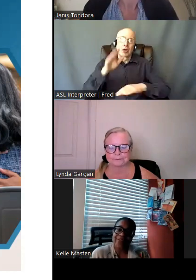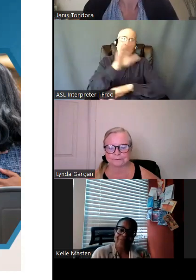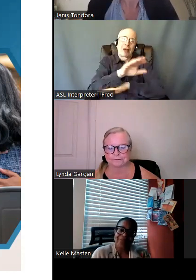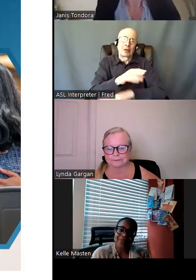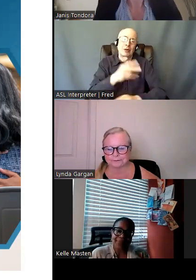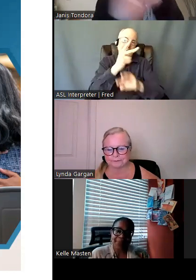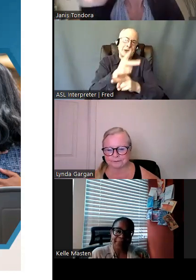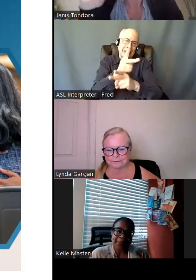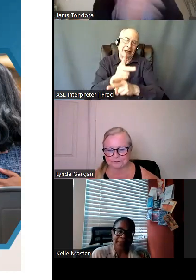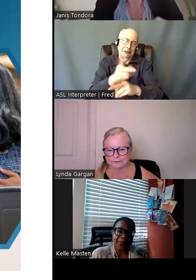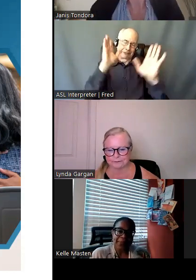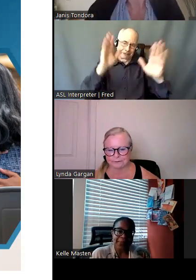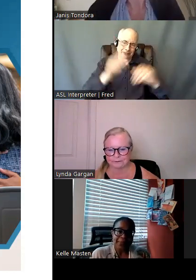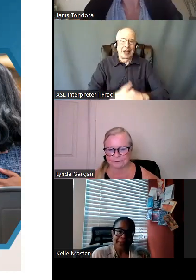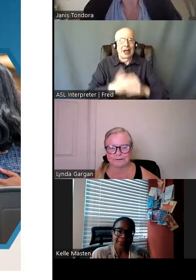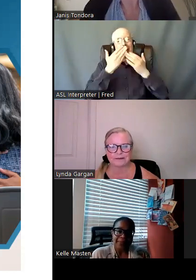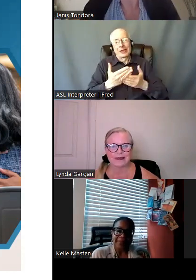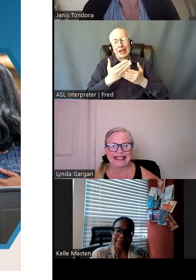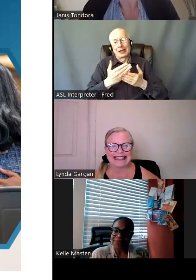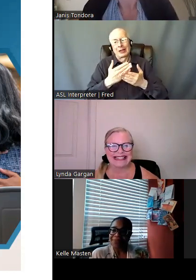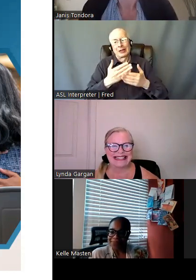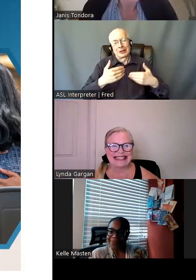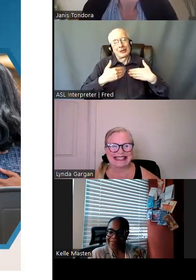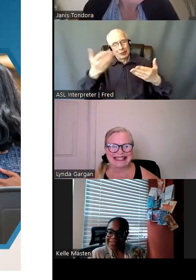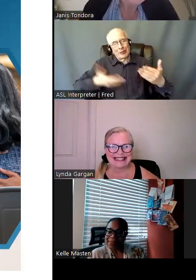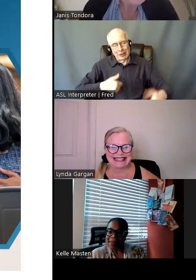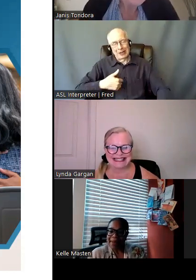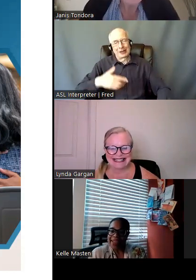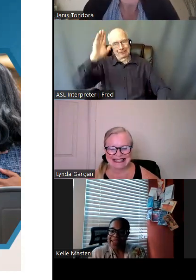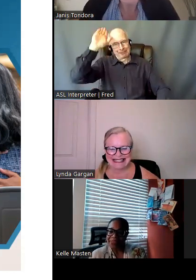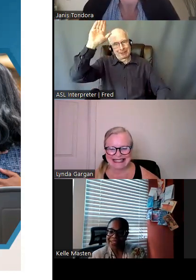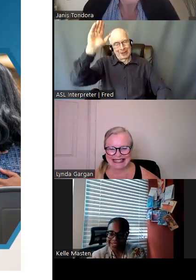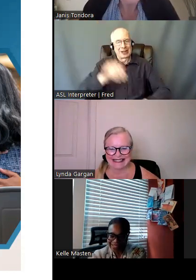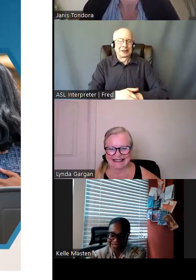Take care. Thank you, everyone, for having me. Take Bye-bye. care, all.